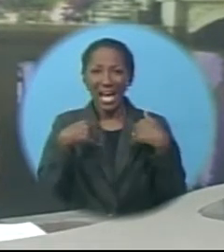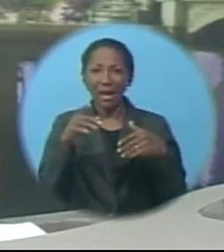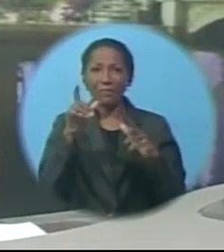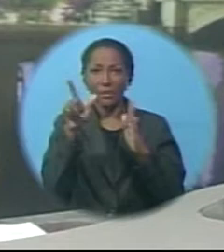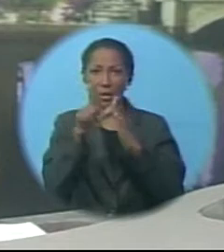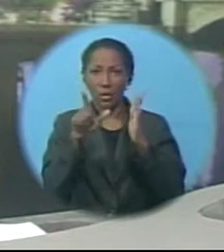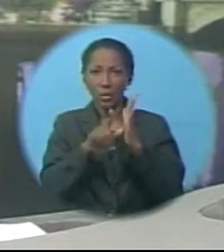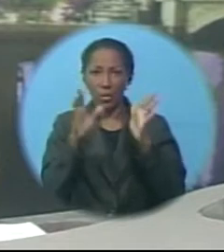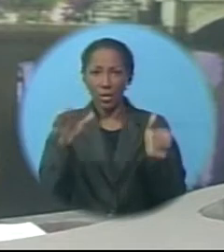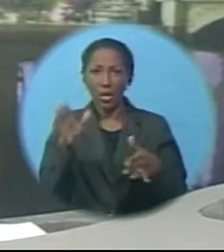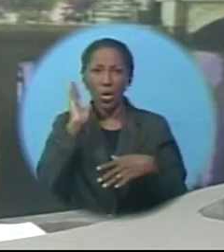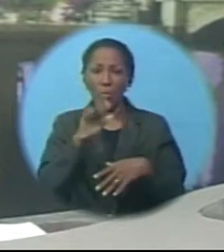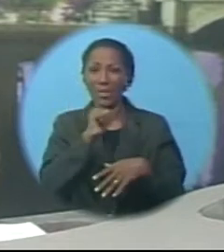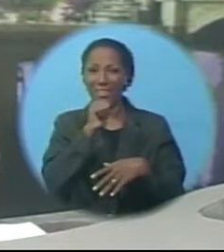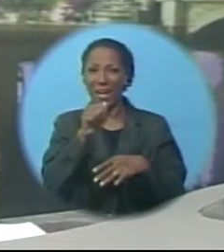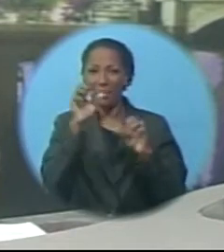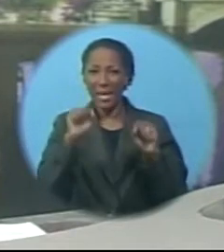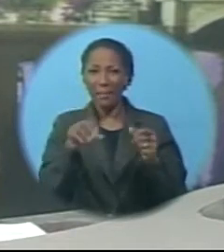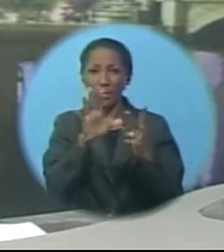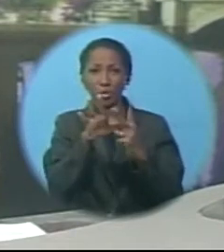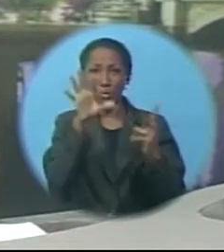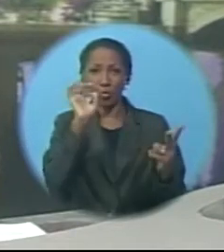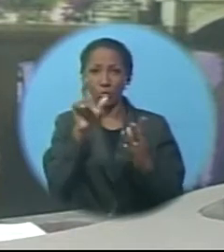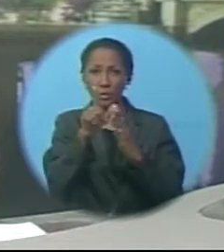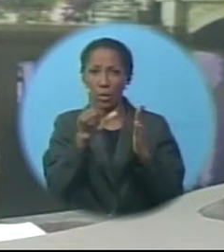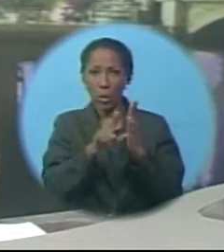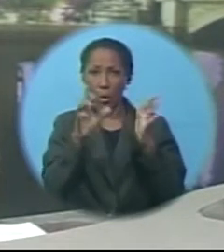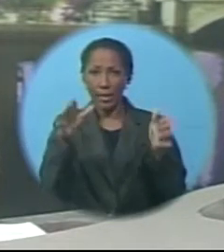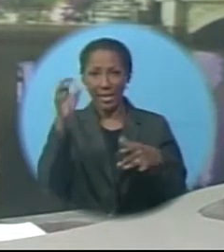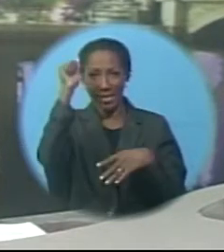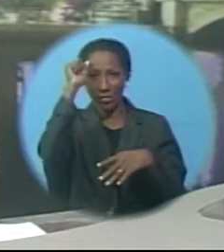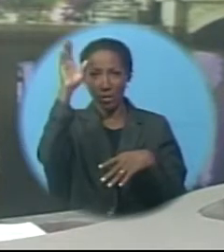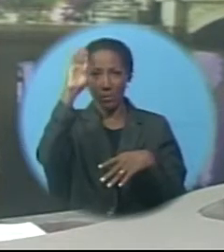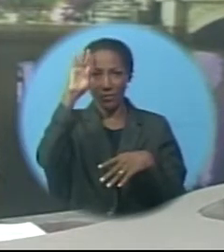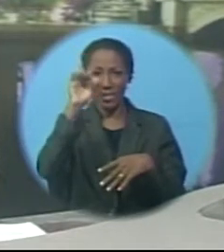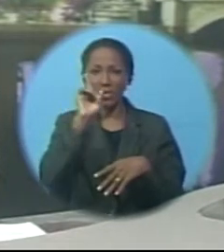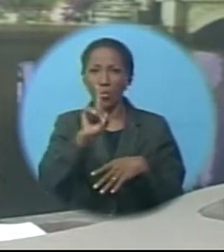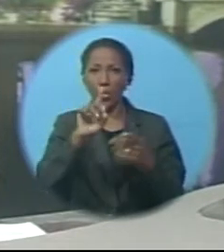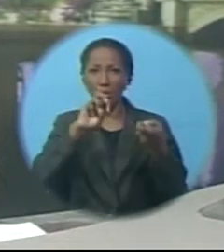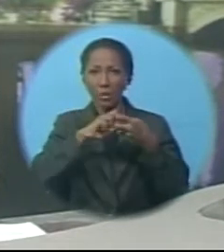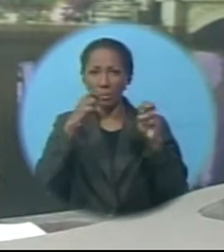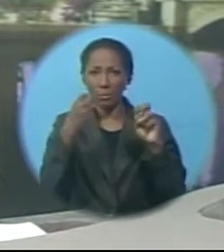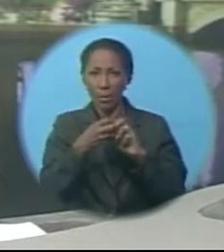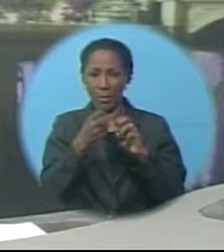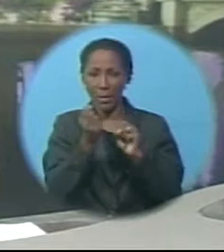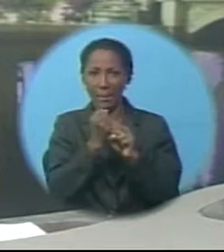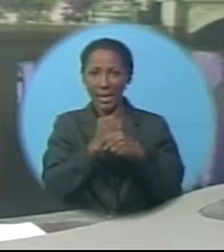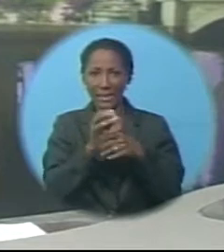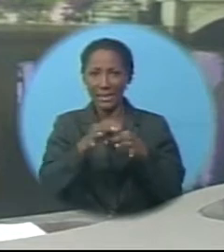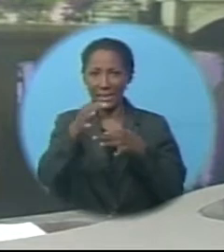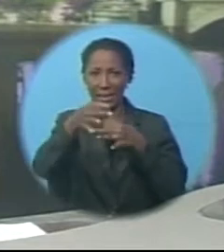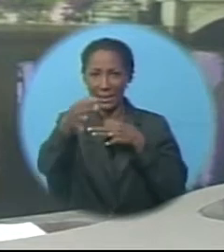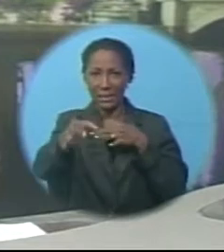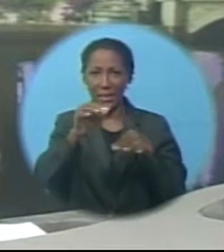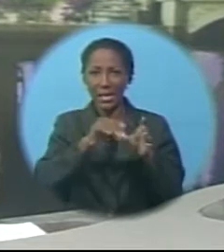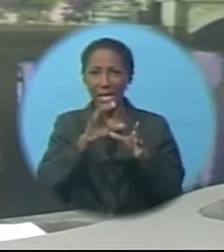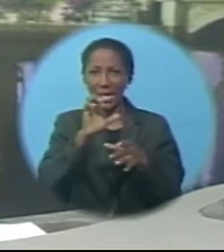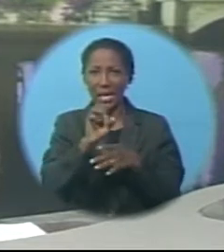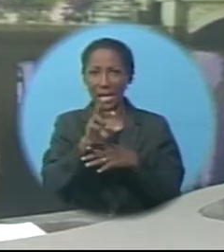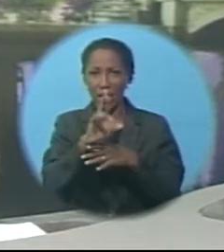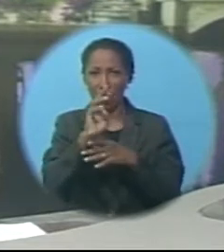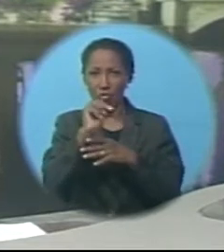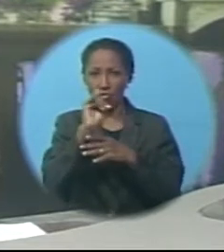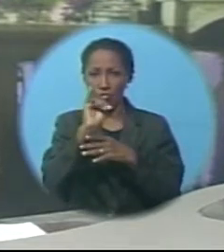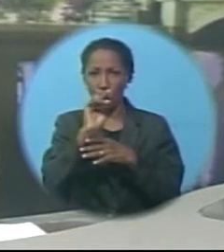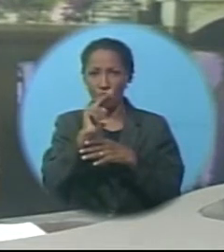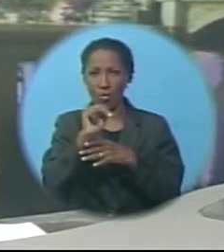to choose the lawyer they want. Adriel Brathwaite says it is one of the issues causing delays in the criminal justice system. He was speaking